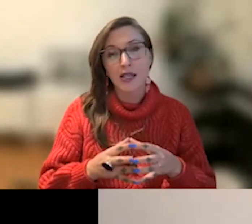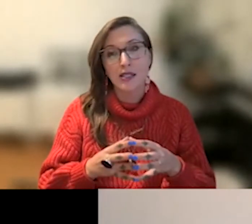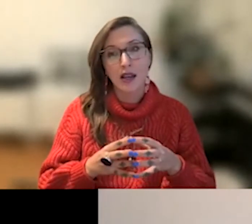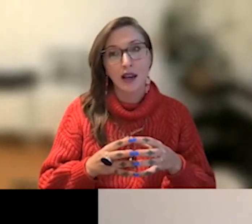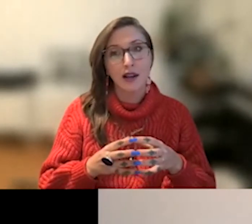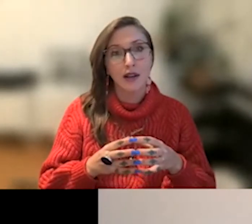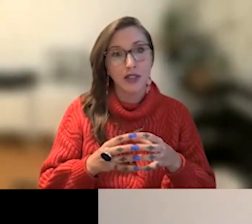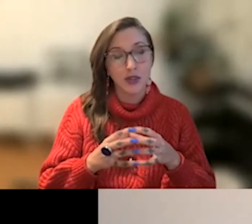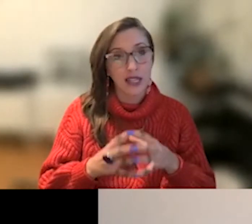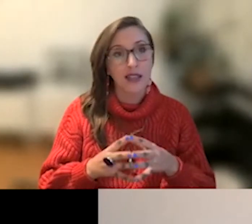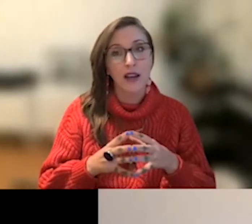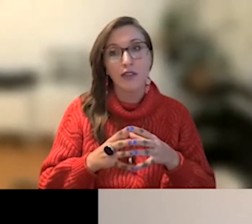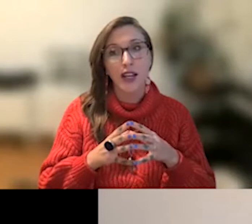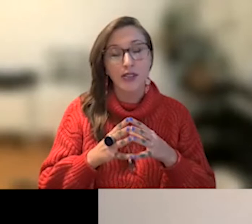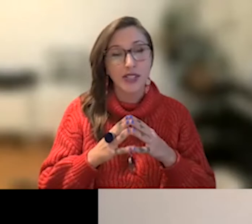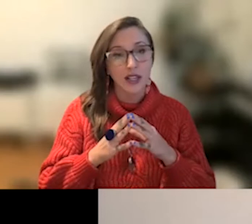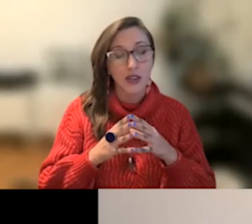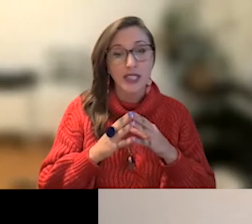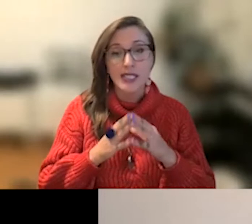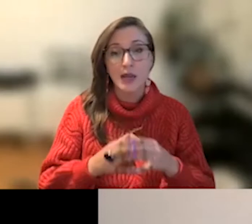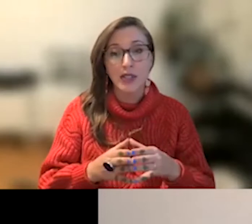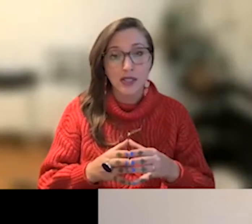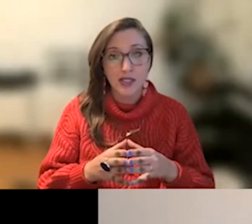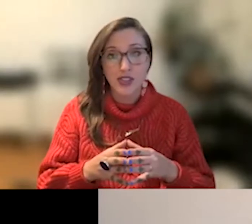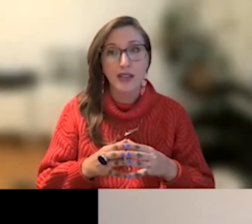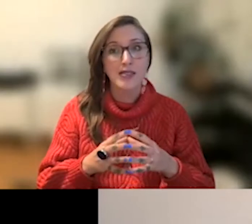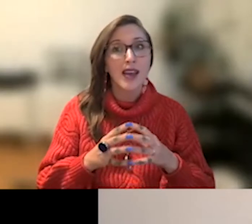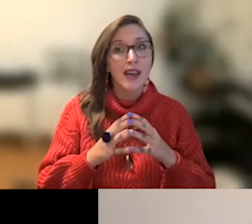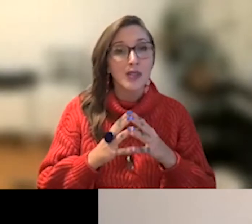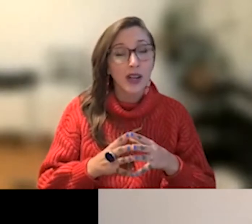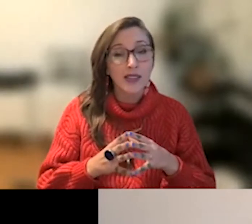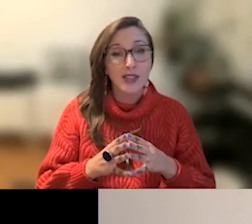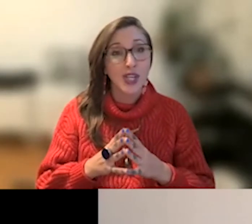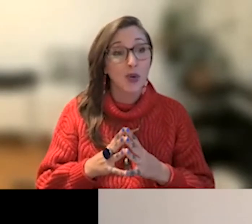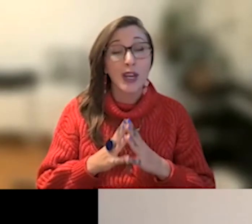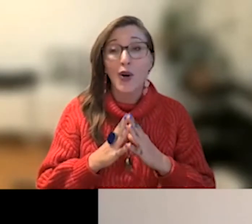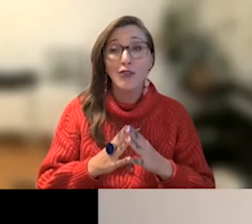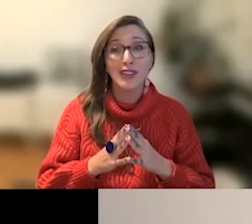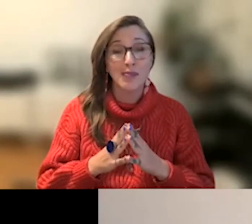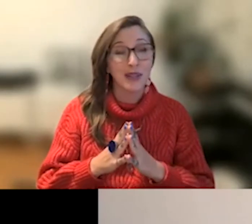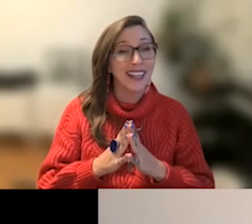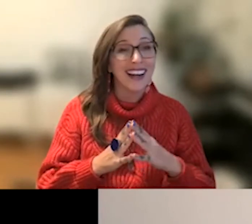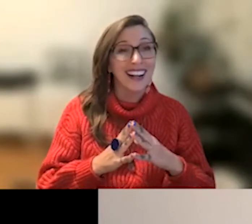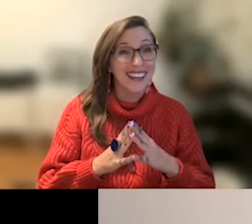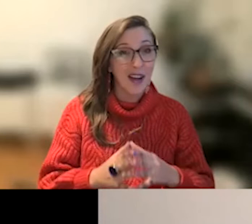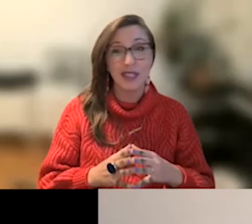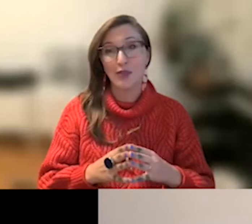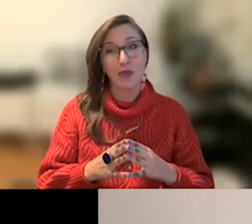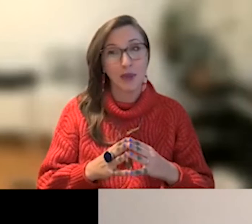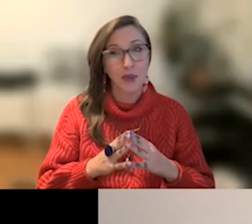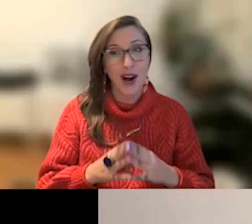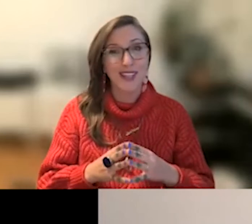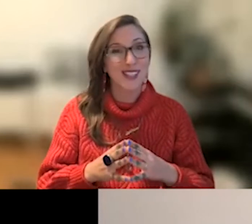the hands directly of writers in New York State prisons and jails, as well as the show will be hopefully put on